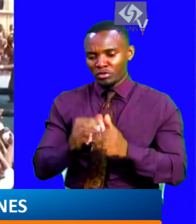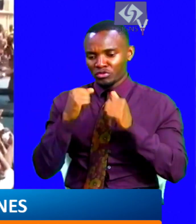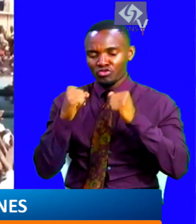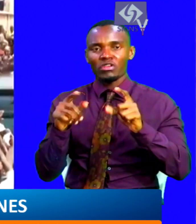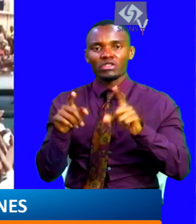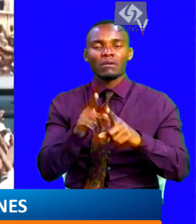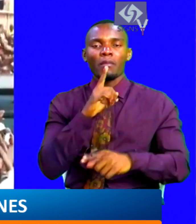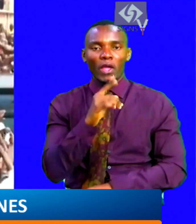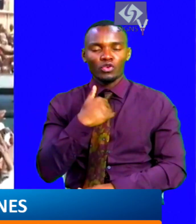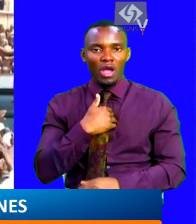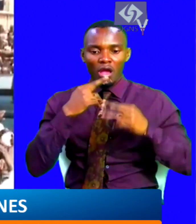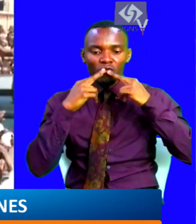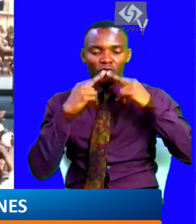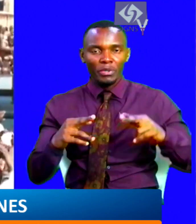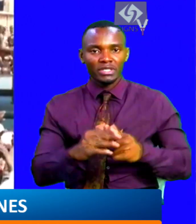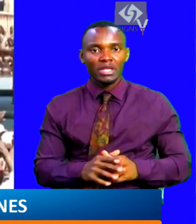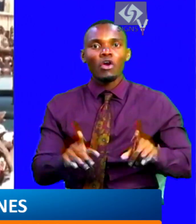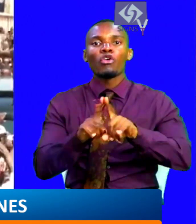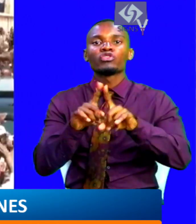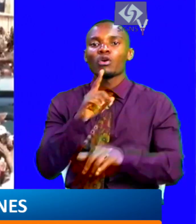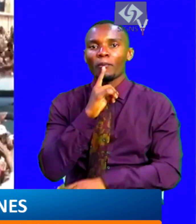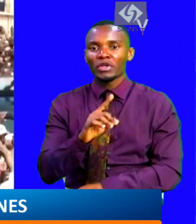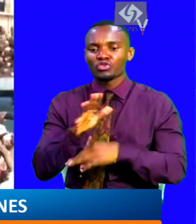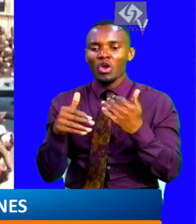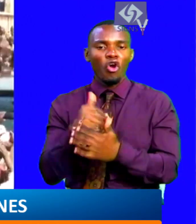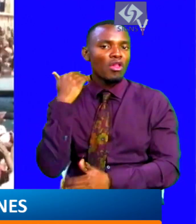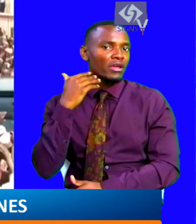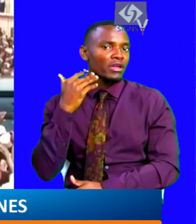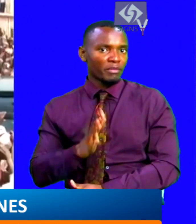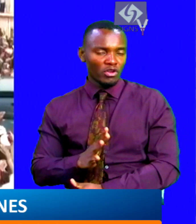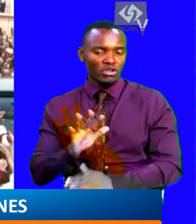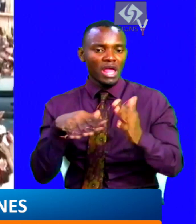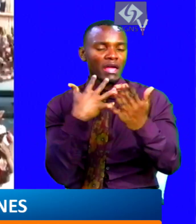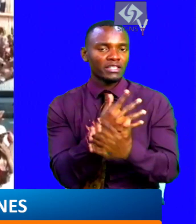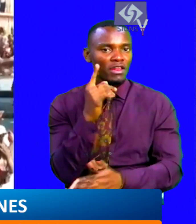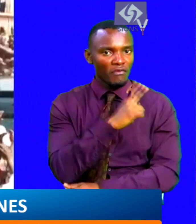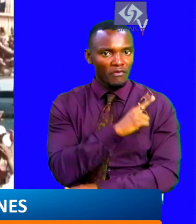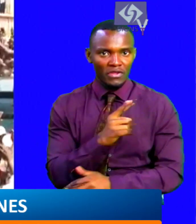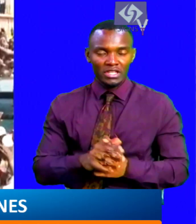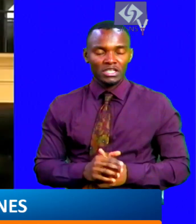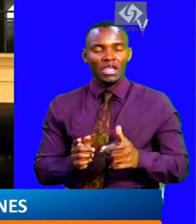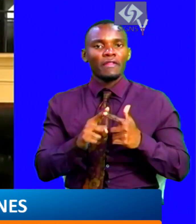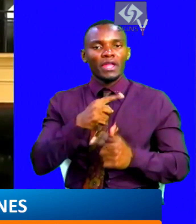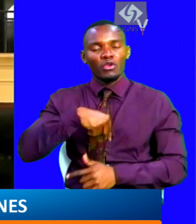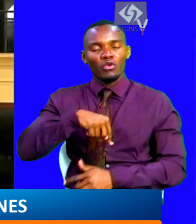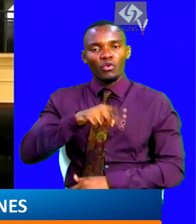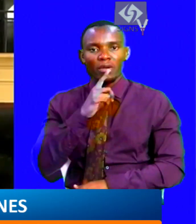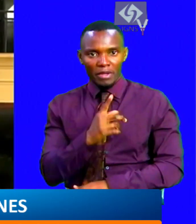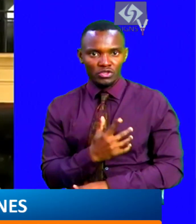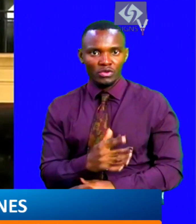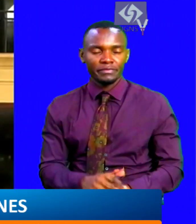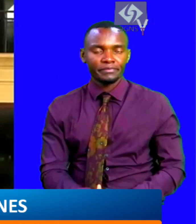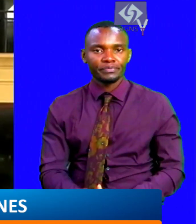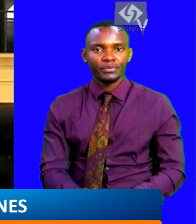the criminal justice system is used to manipulate politics. Na mimi nataka niwaambie polisi wetu hongera